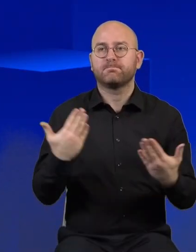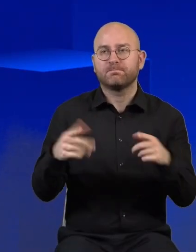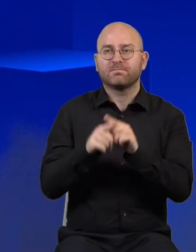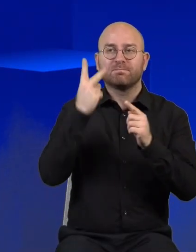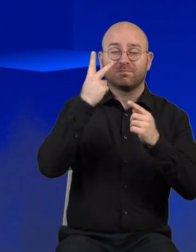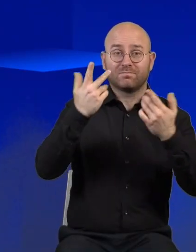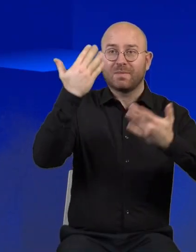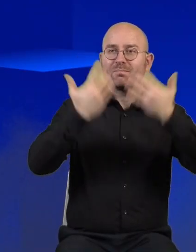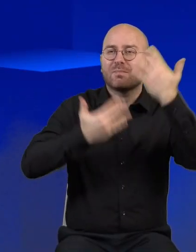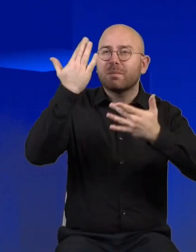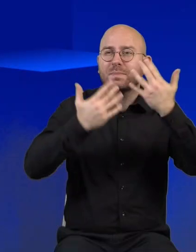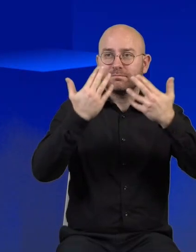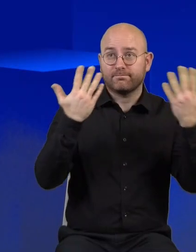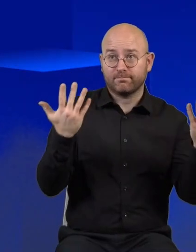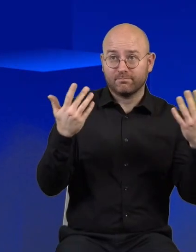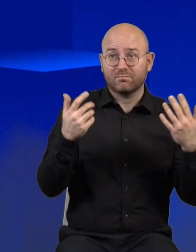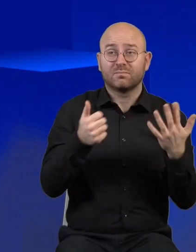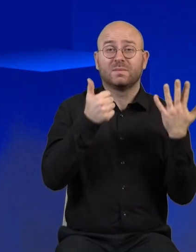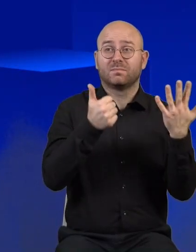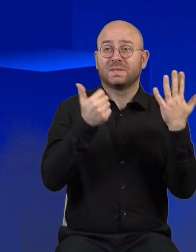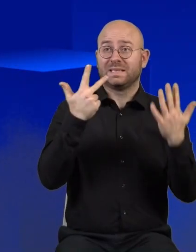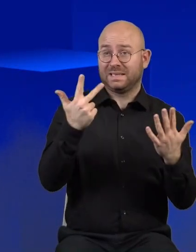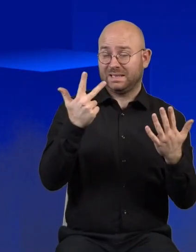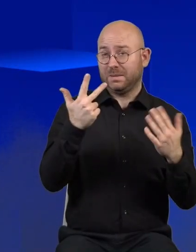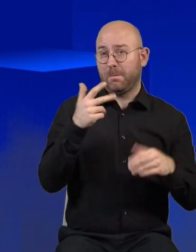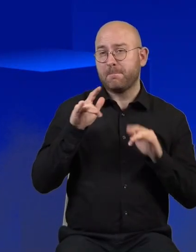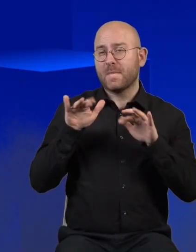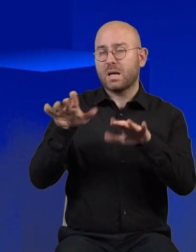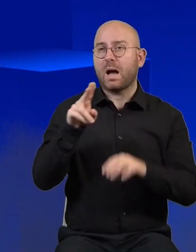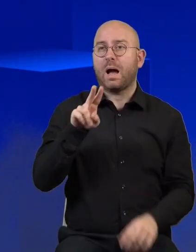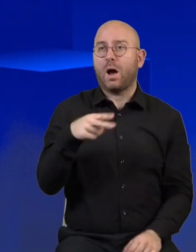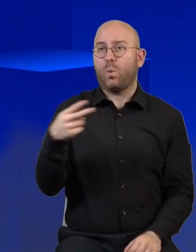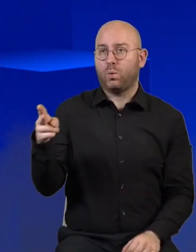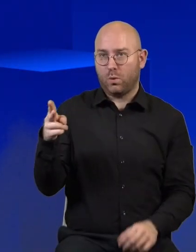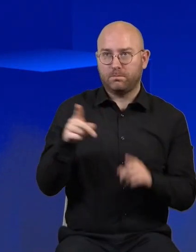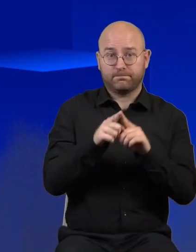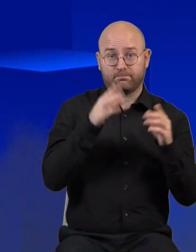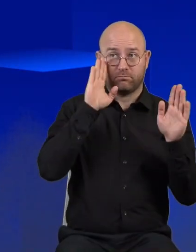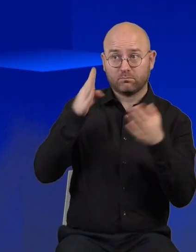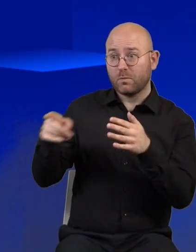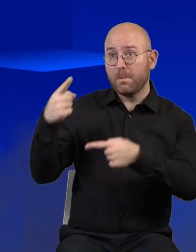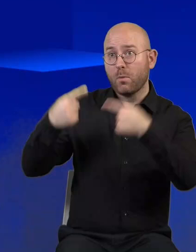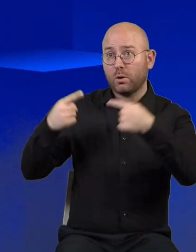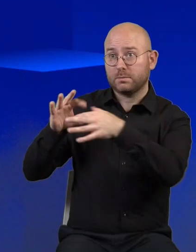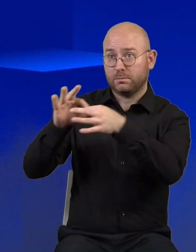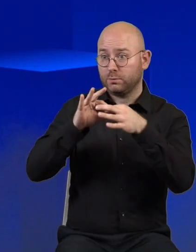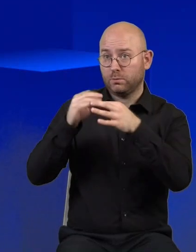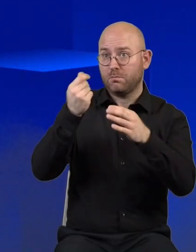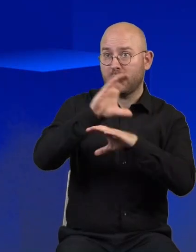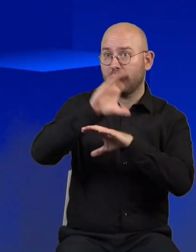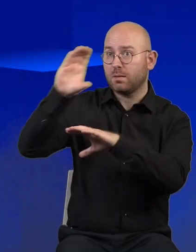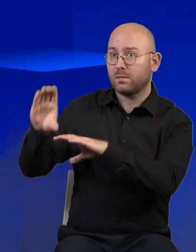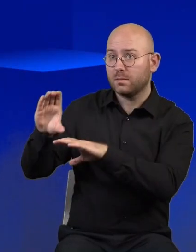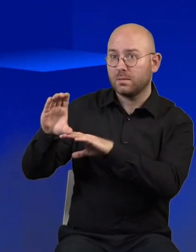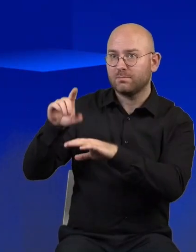euro only from the cohesion policy were invested in these rail and road networks in all the